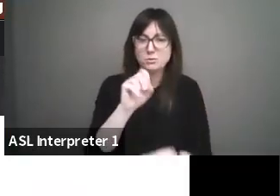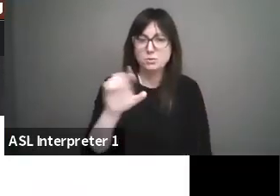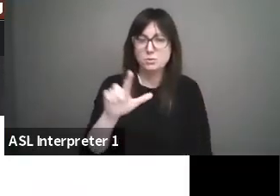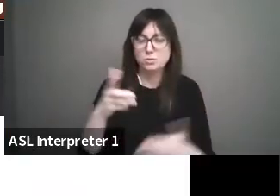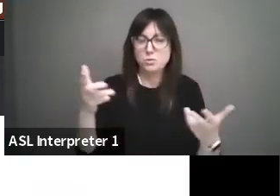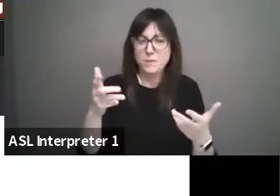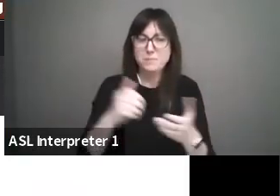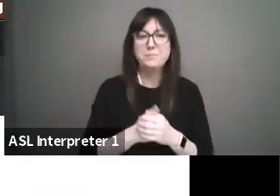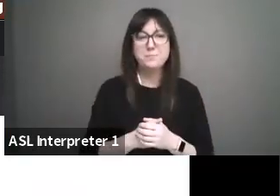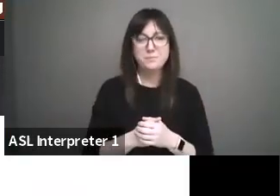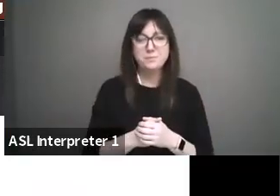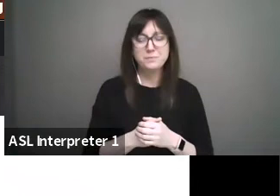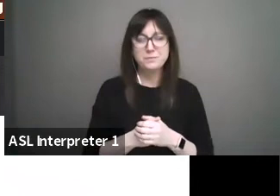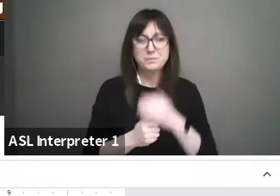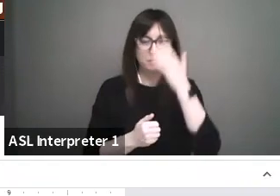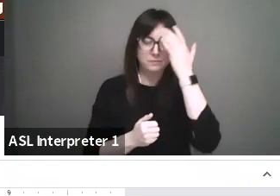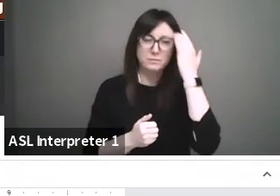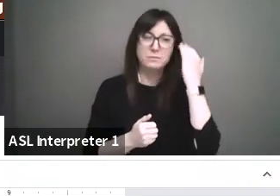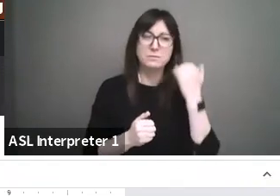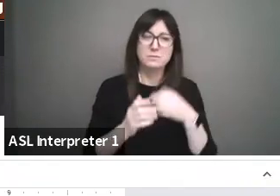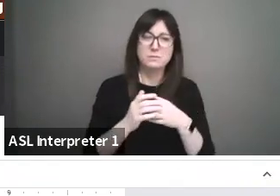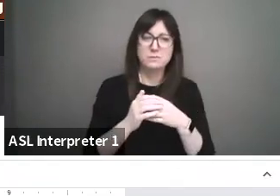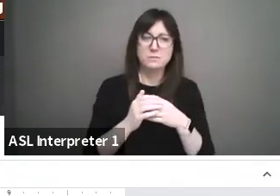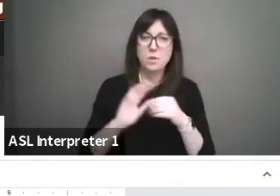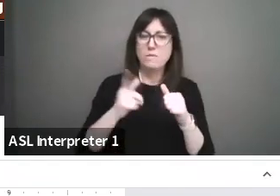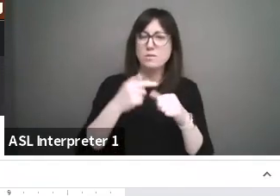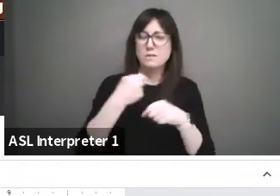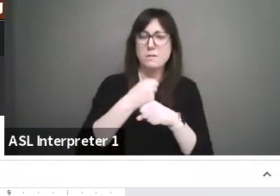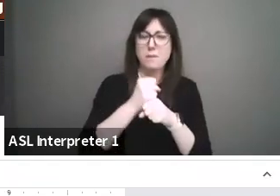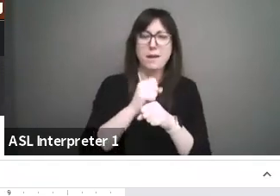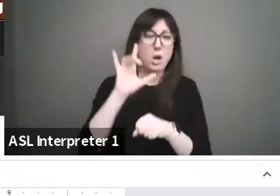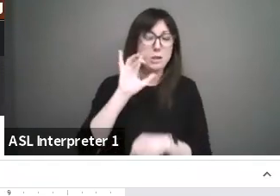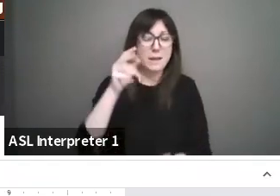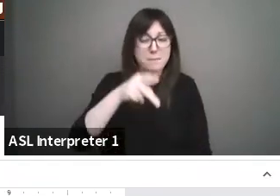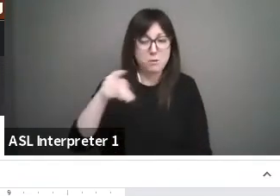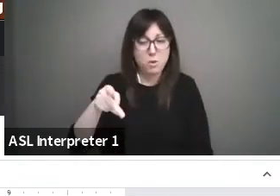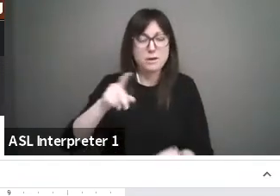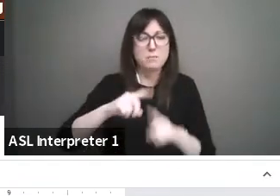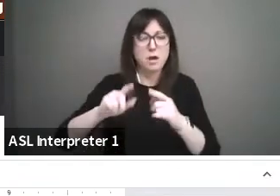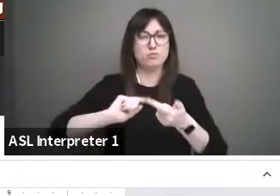through creating PowerPoint content into interactive videos.